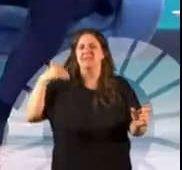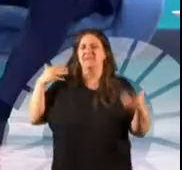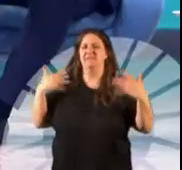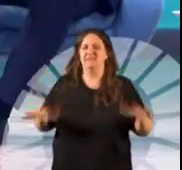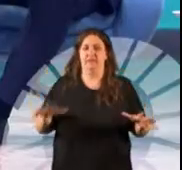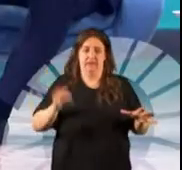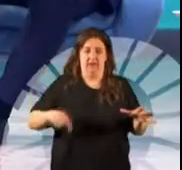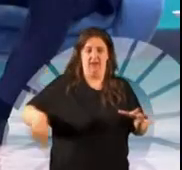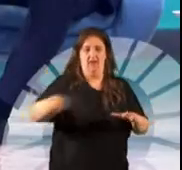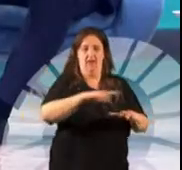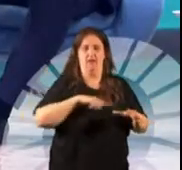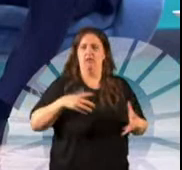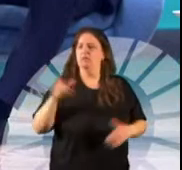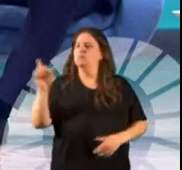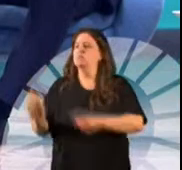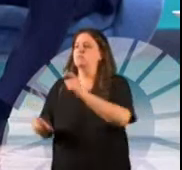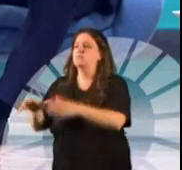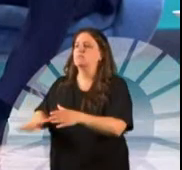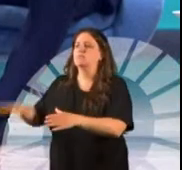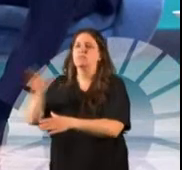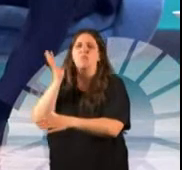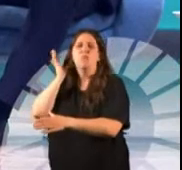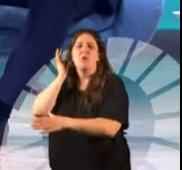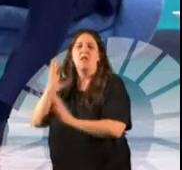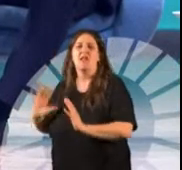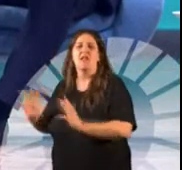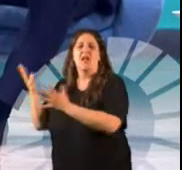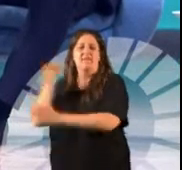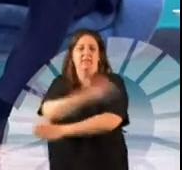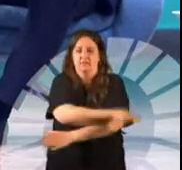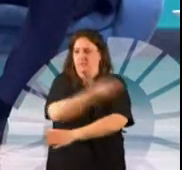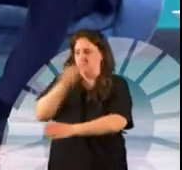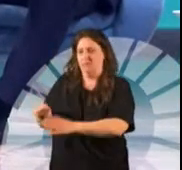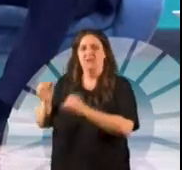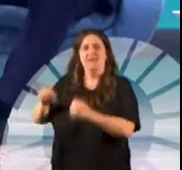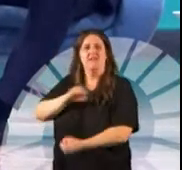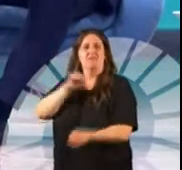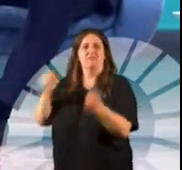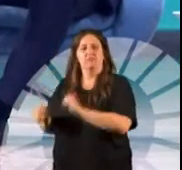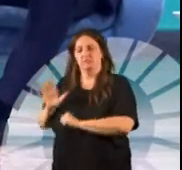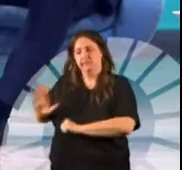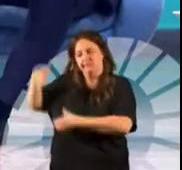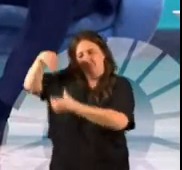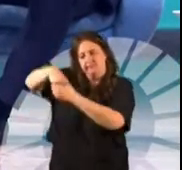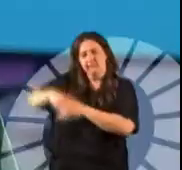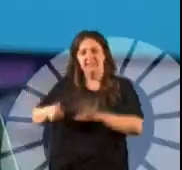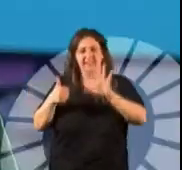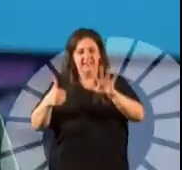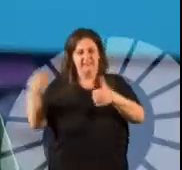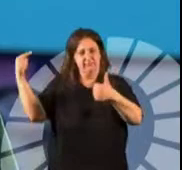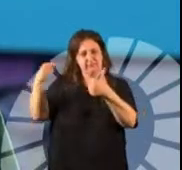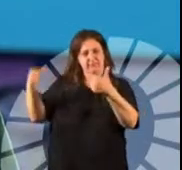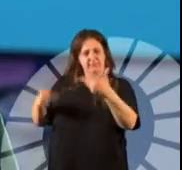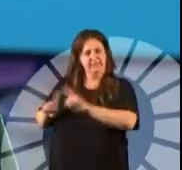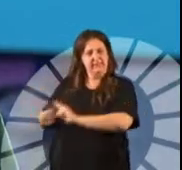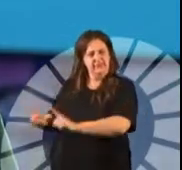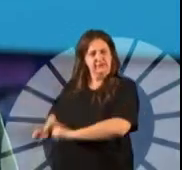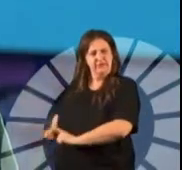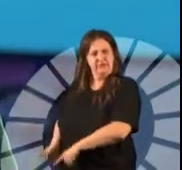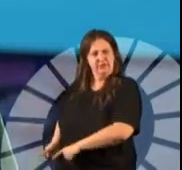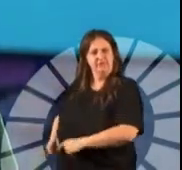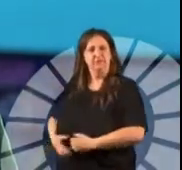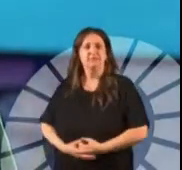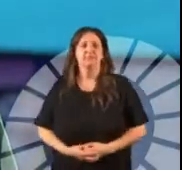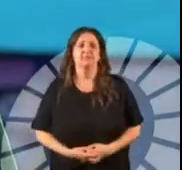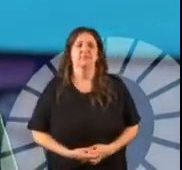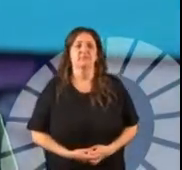identified in generation equalities. Countries from the South have